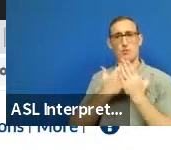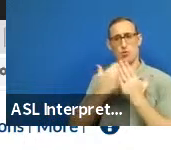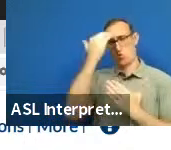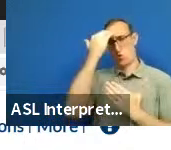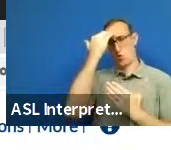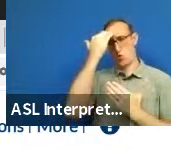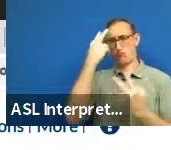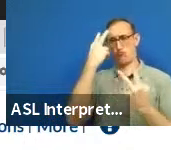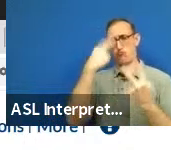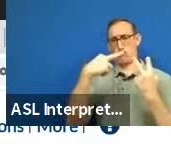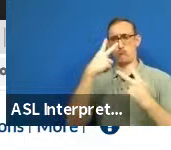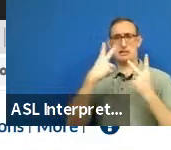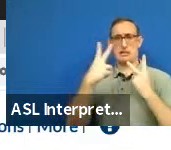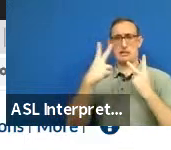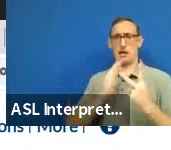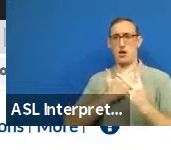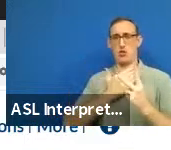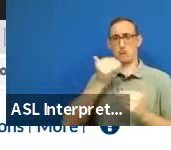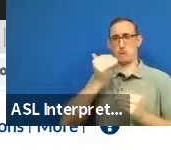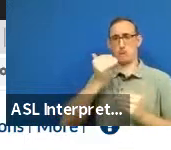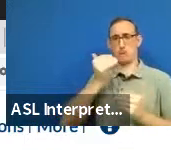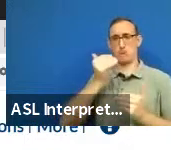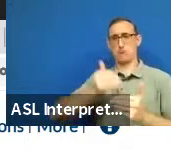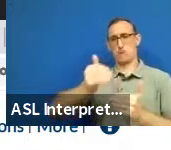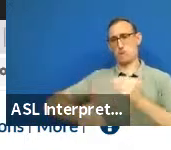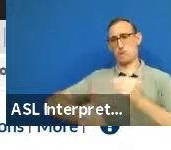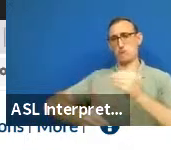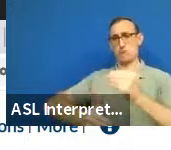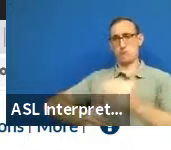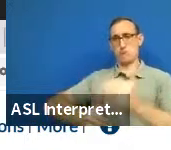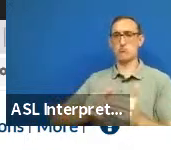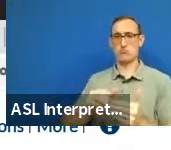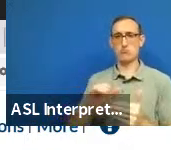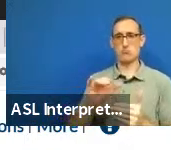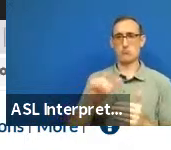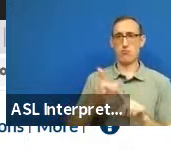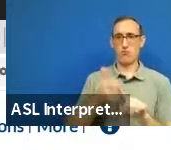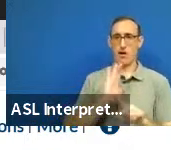might also be another piece of information to get